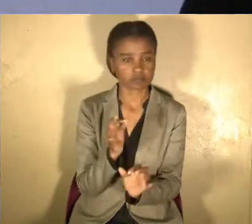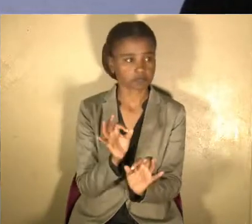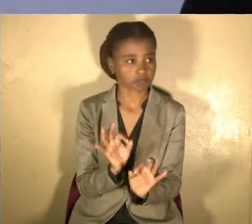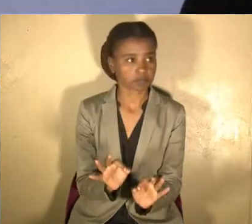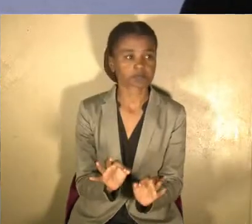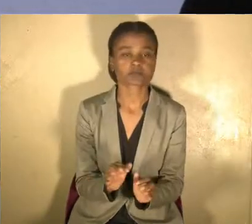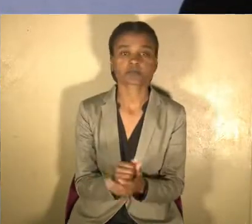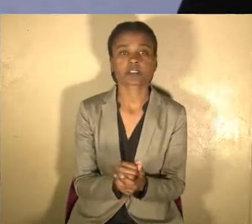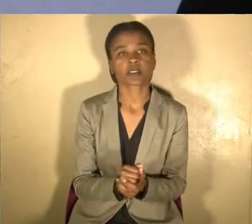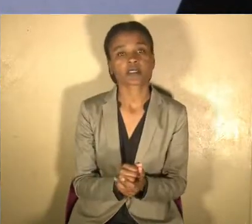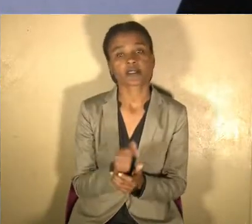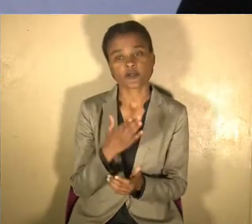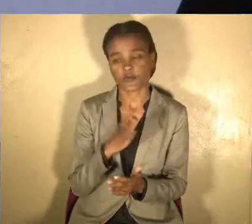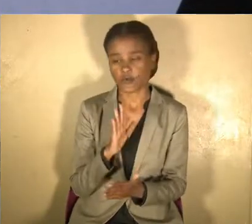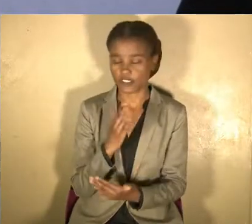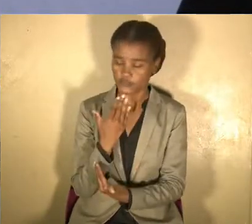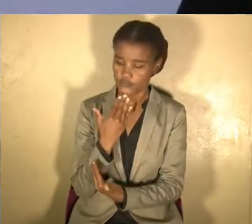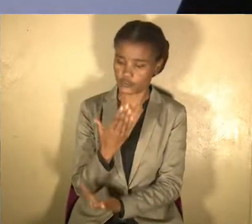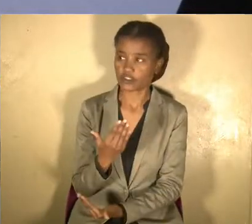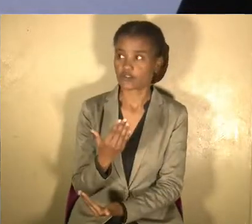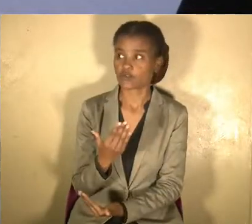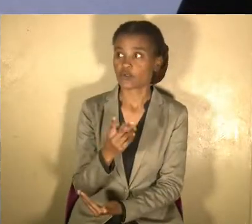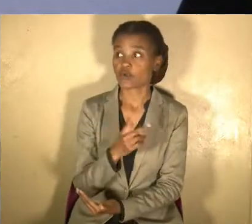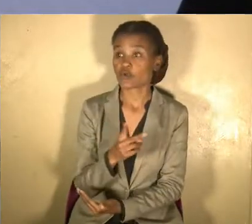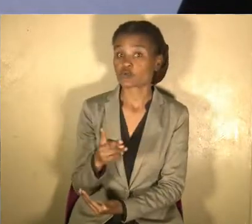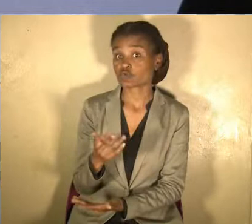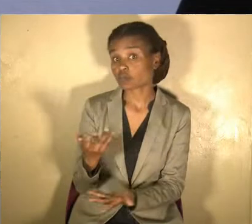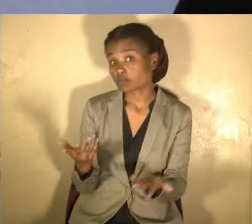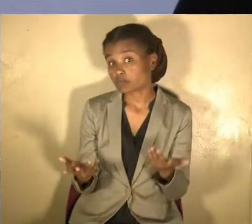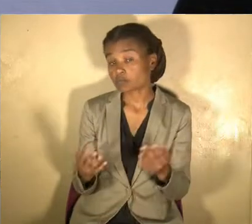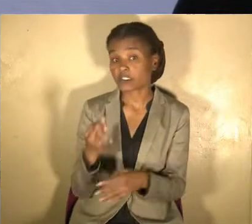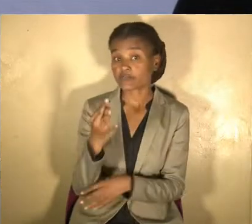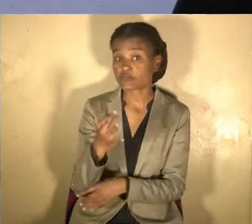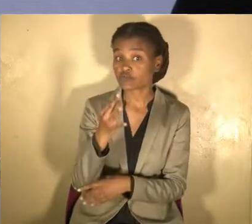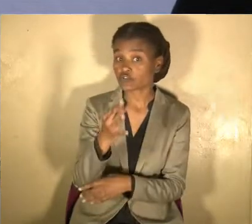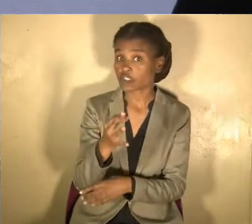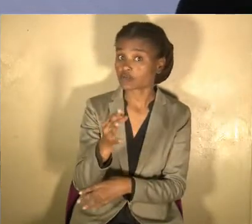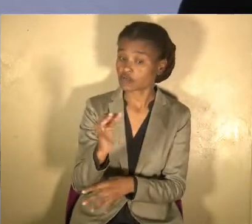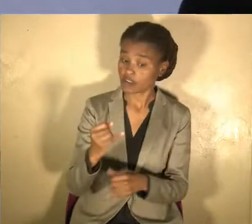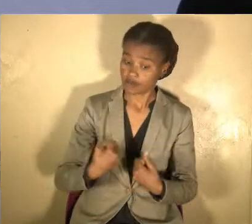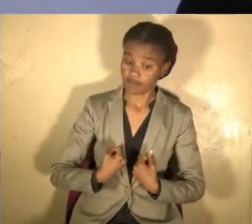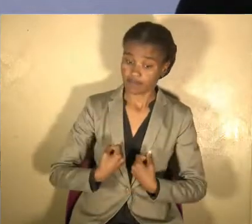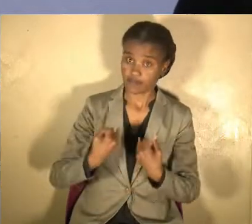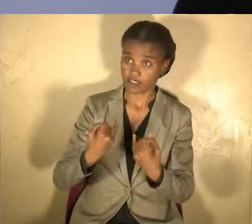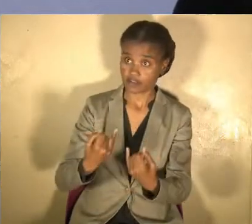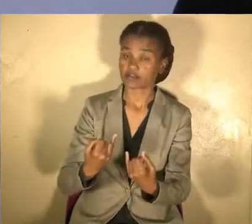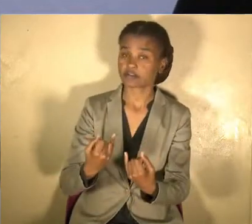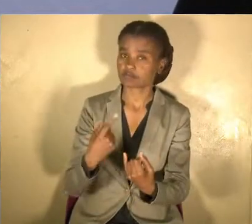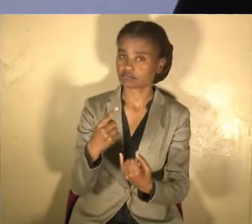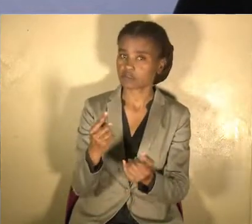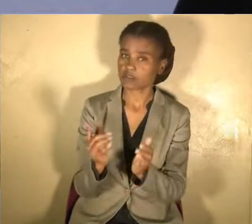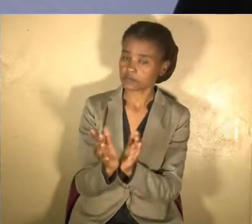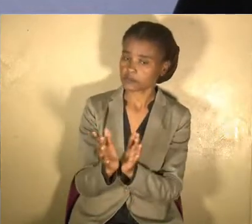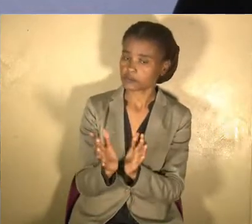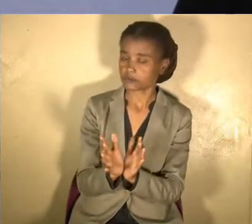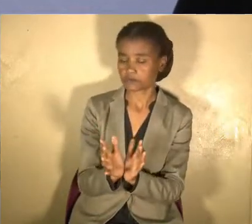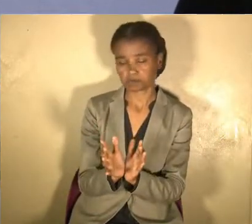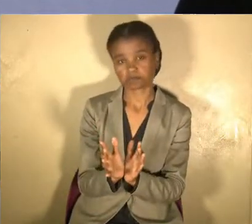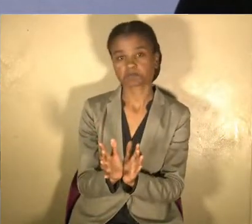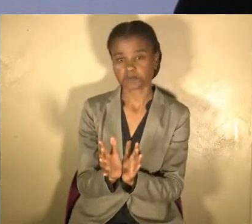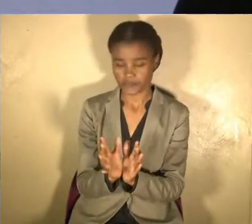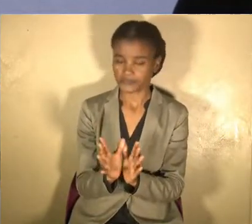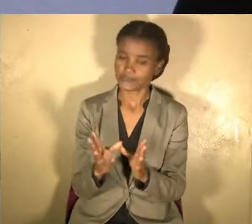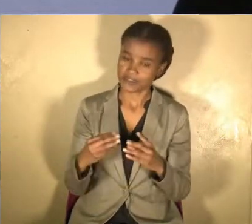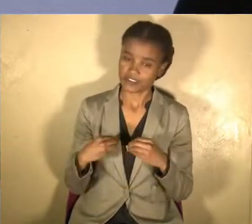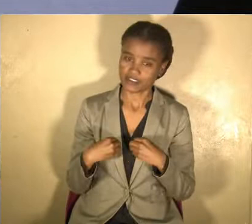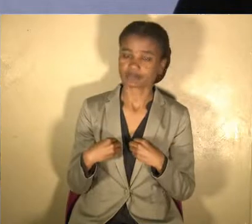to thank you that also in future you invite us to your meetings. And without you, I think